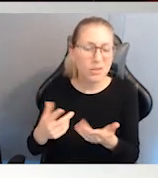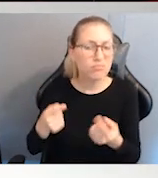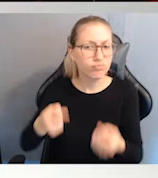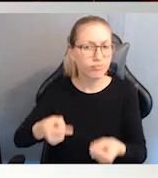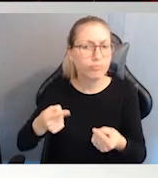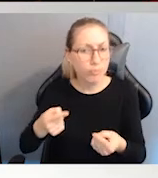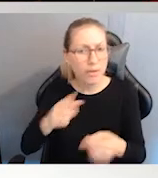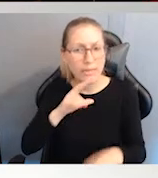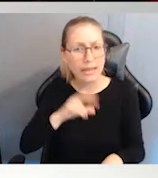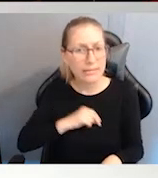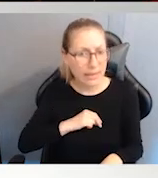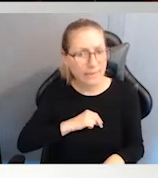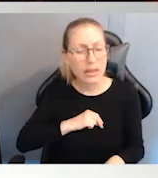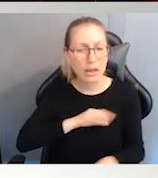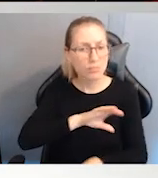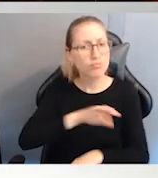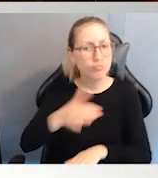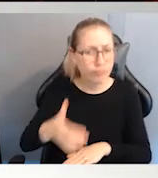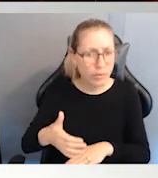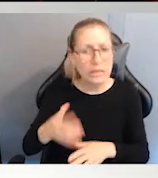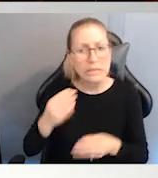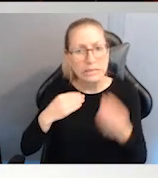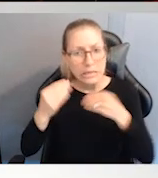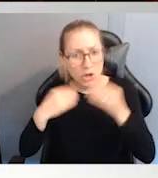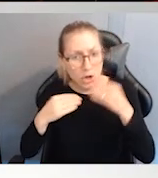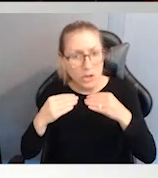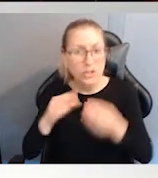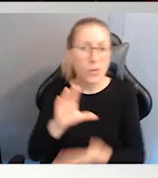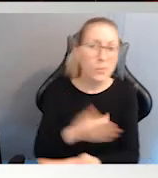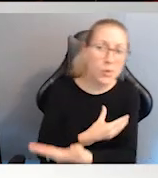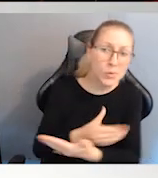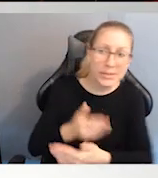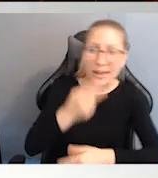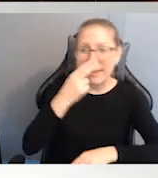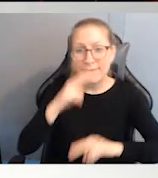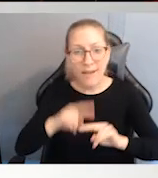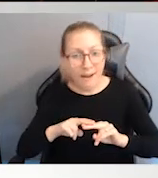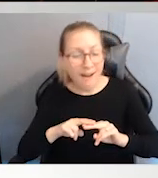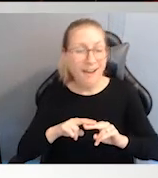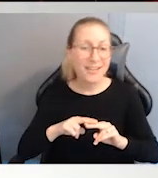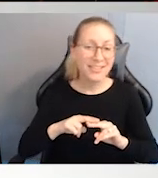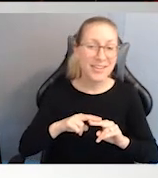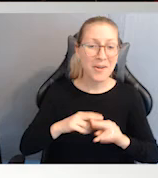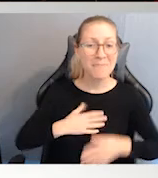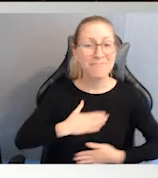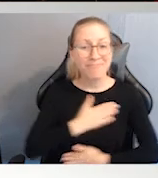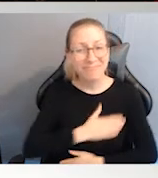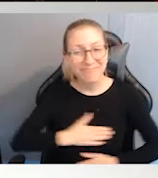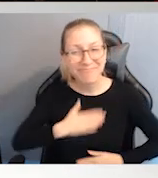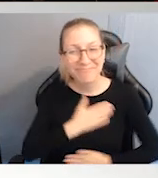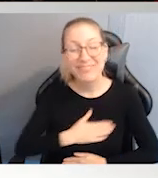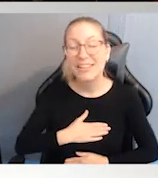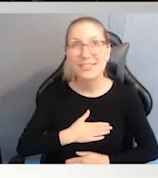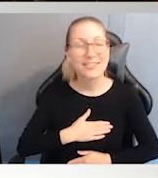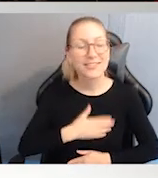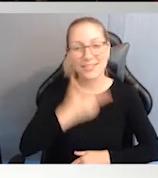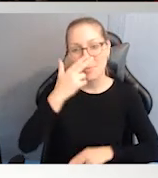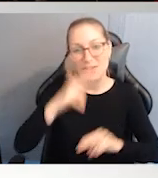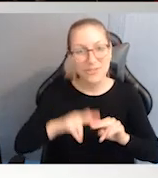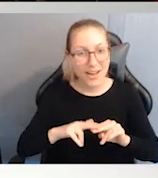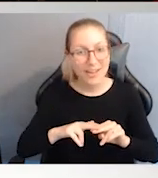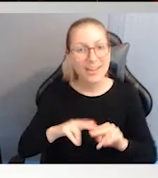great dinner. Music, fun, entertainment, it's a blast. Caitlin's father, I just love him,